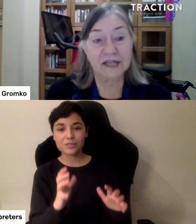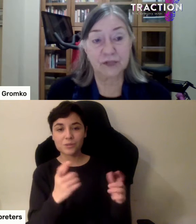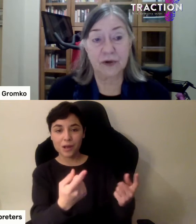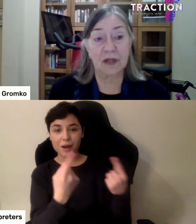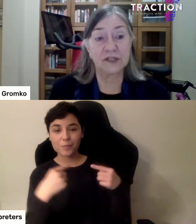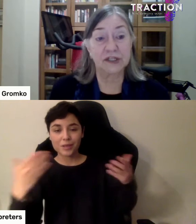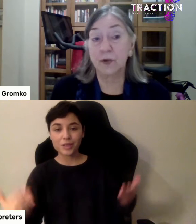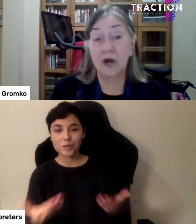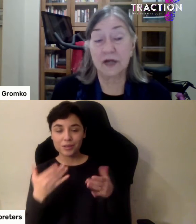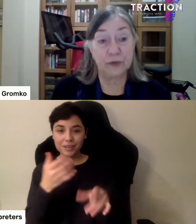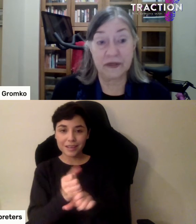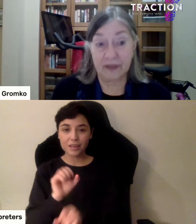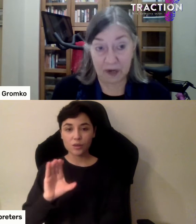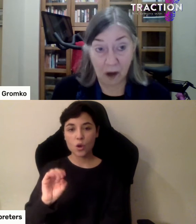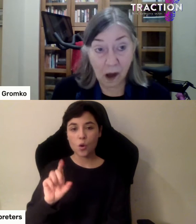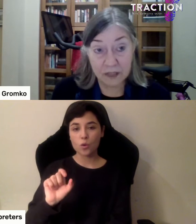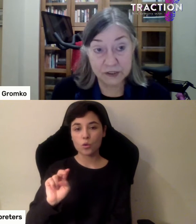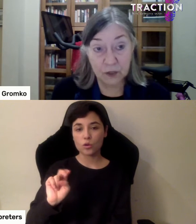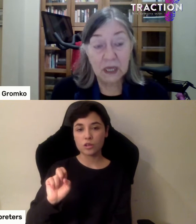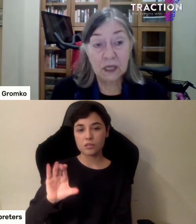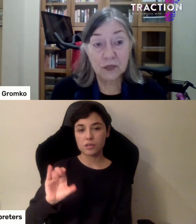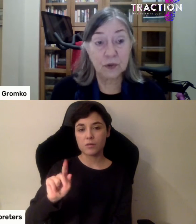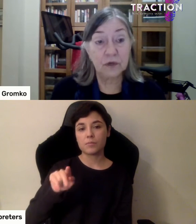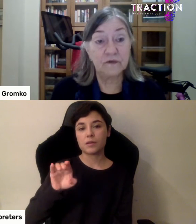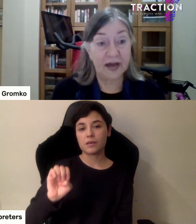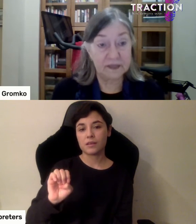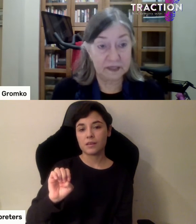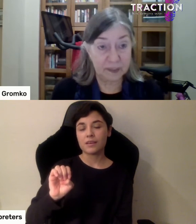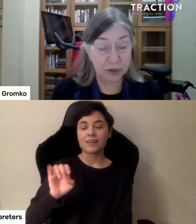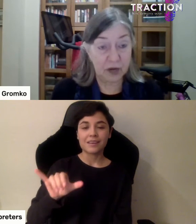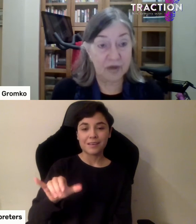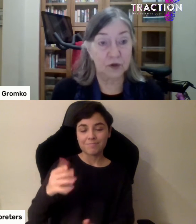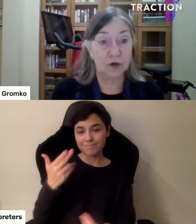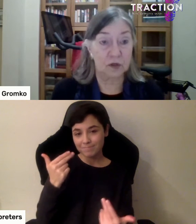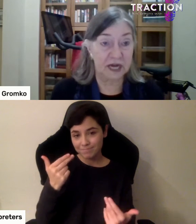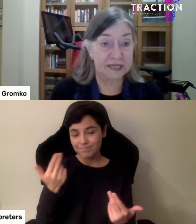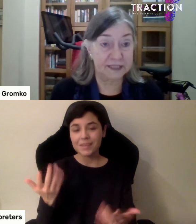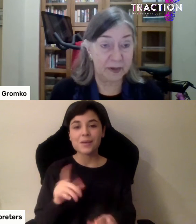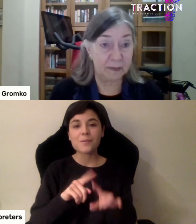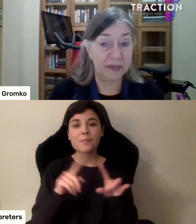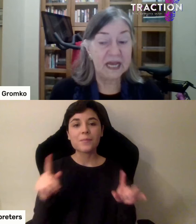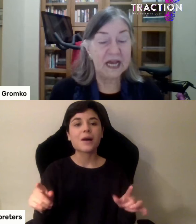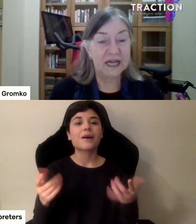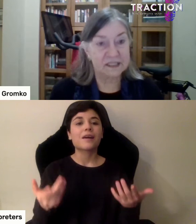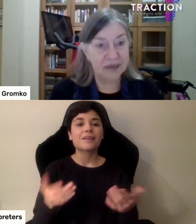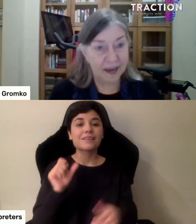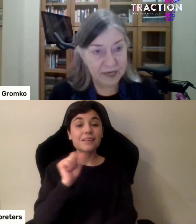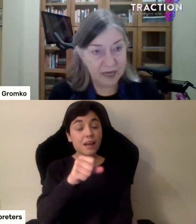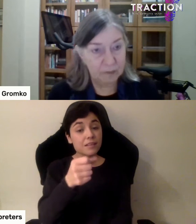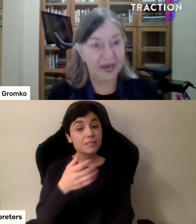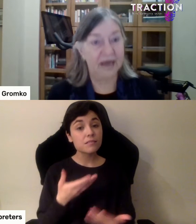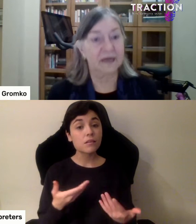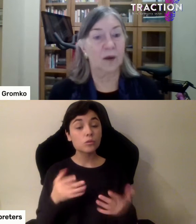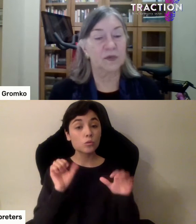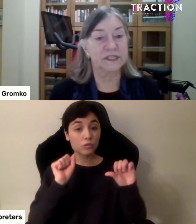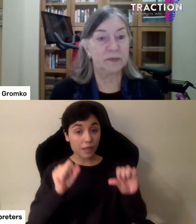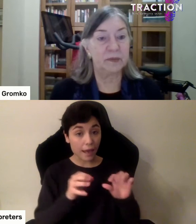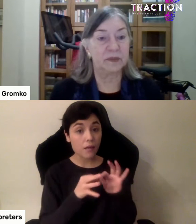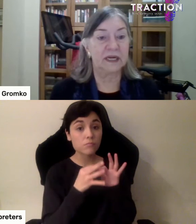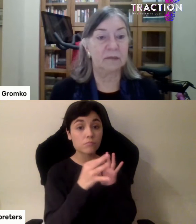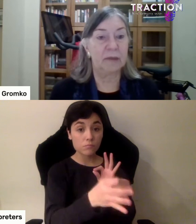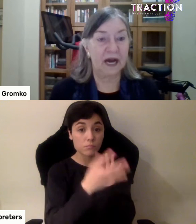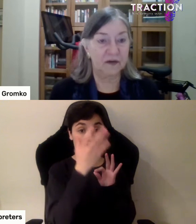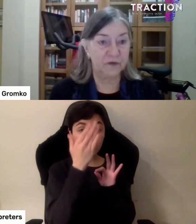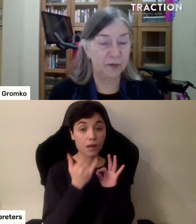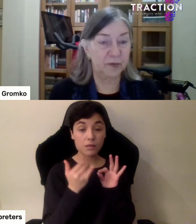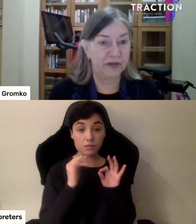the gastroenterologists were not doing them at all. So you could validly put off your colonoscopy, but it's time to get back now. We're seeing